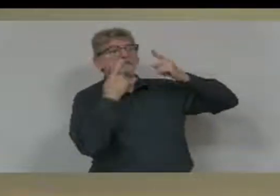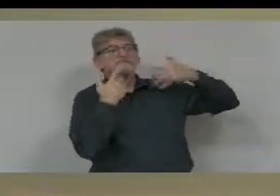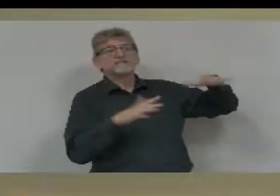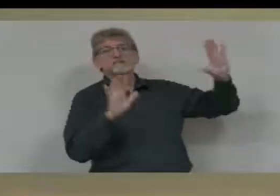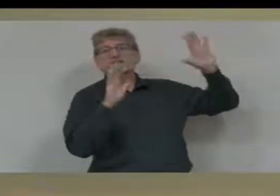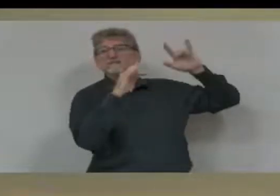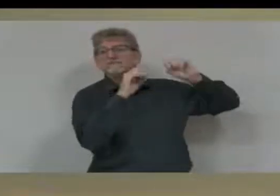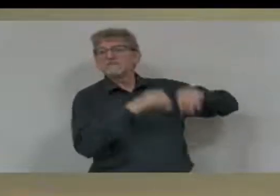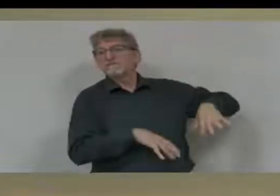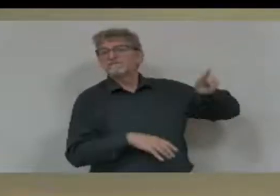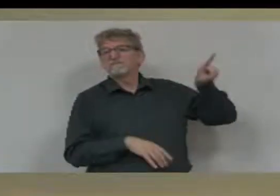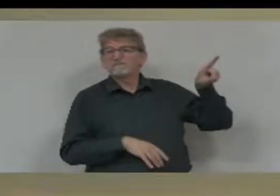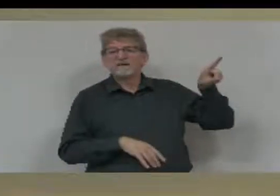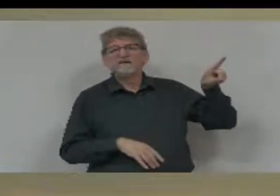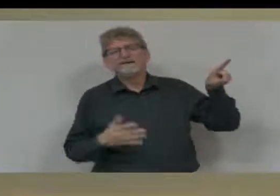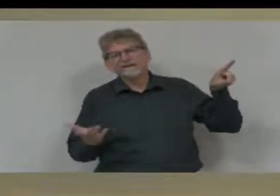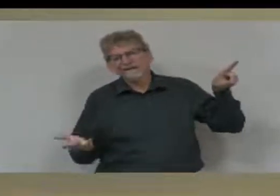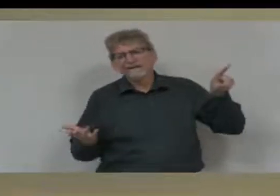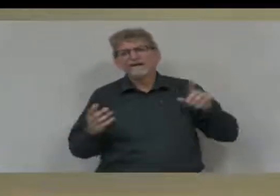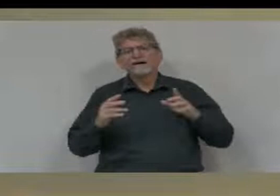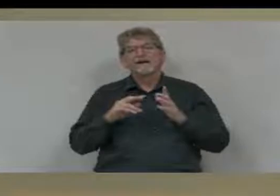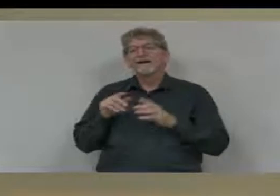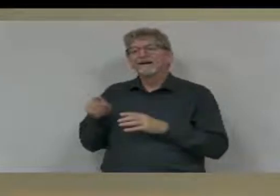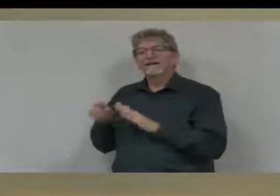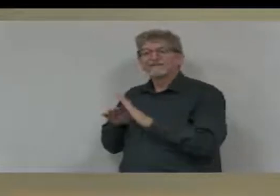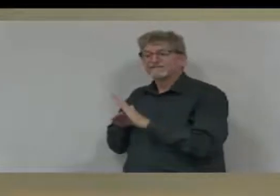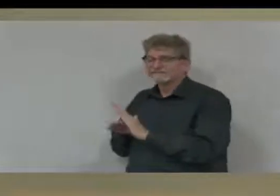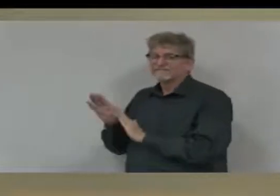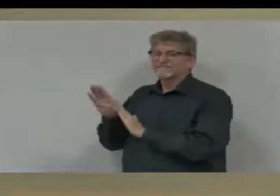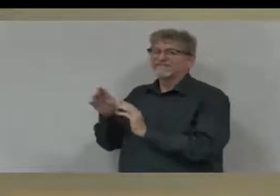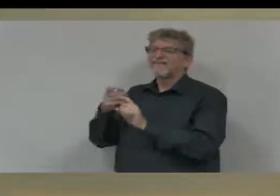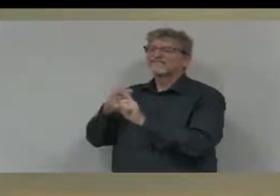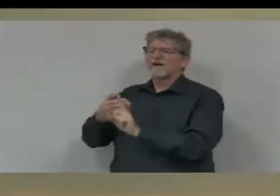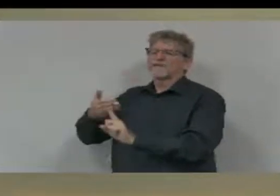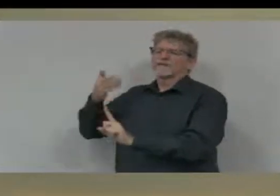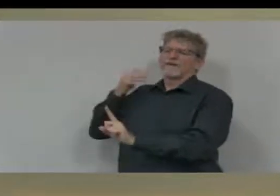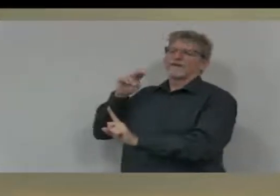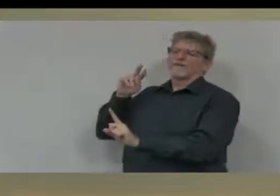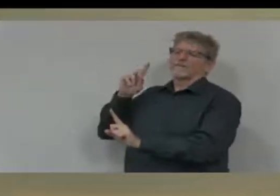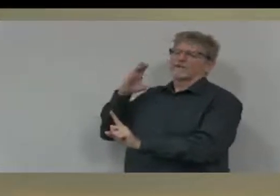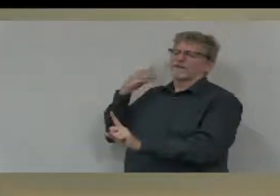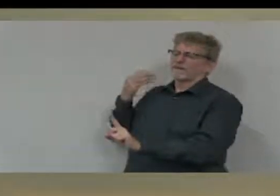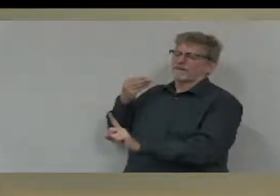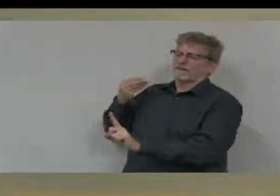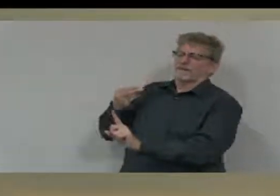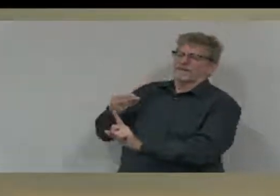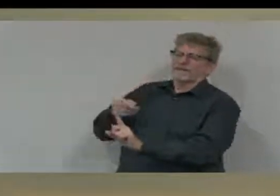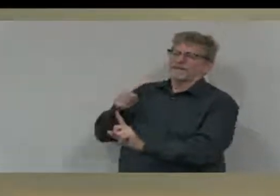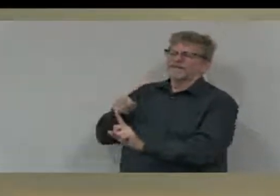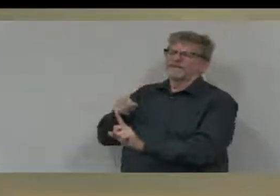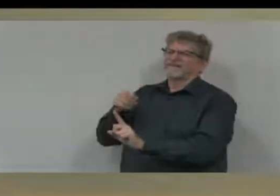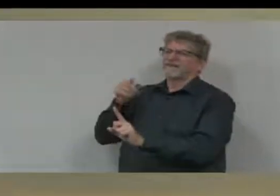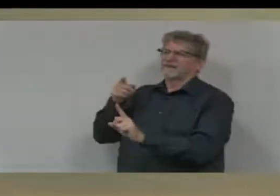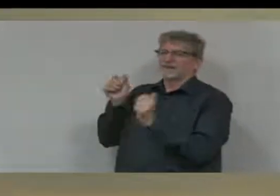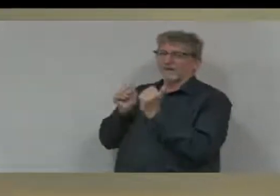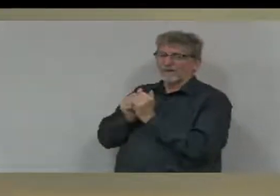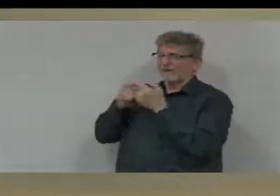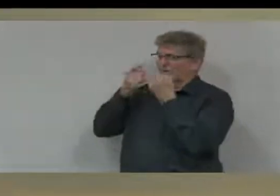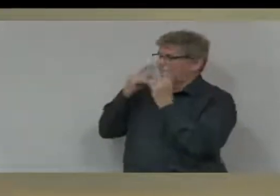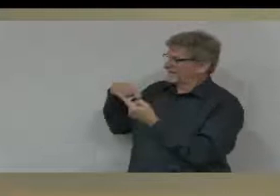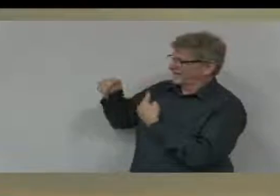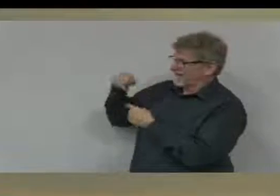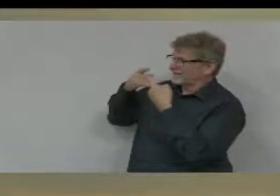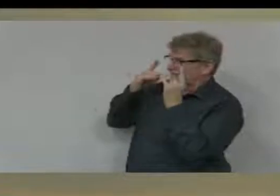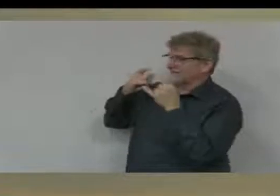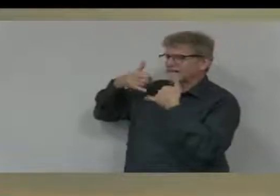Clearly, you know, the surge that we had in November and December occurred while there was a mask mandate. So